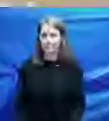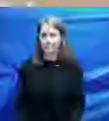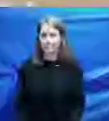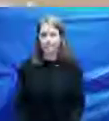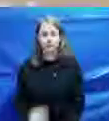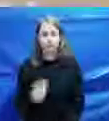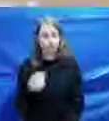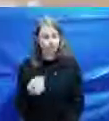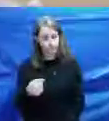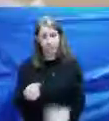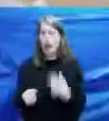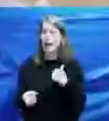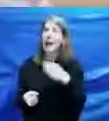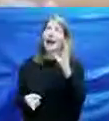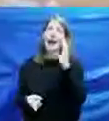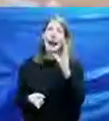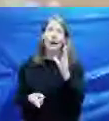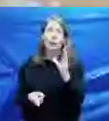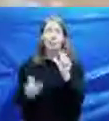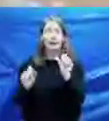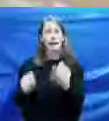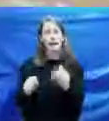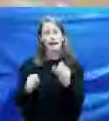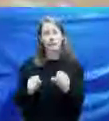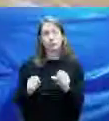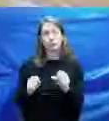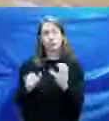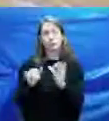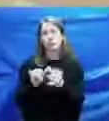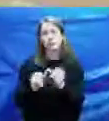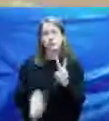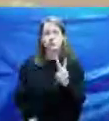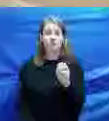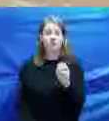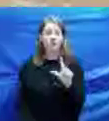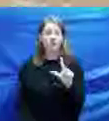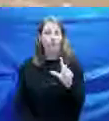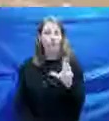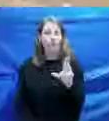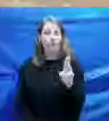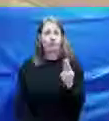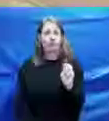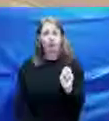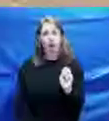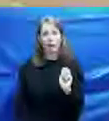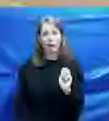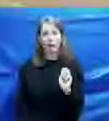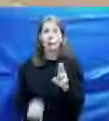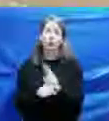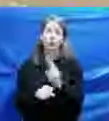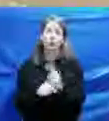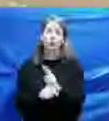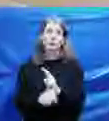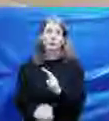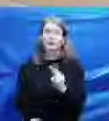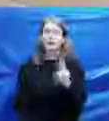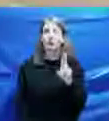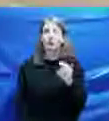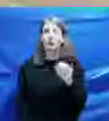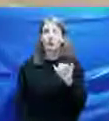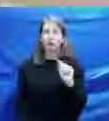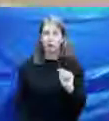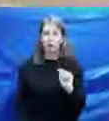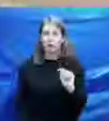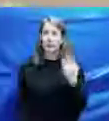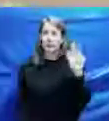will be able to measure volume by counting unit cubes using cubic centimeters, cubic inches, cubic